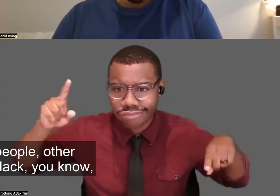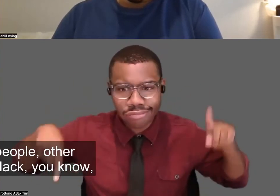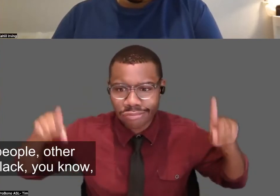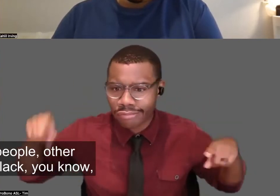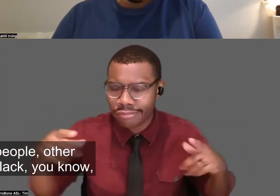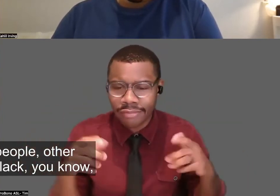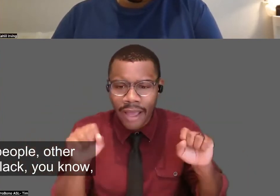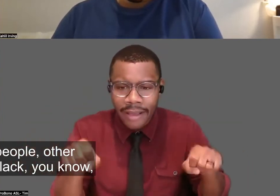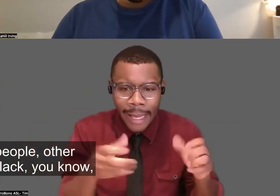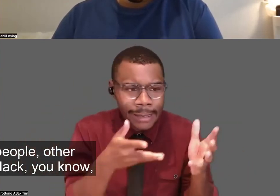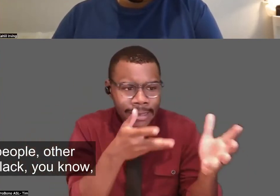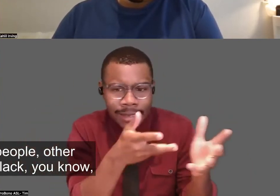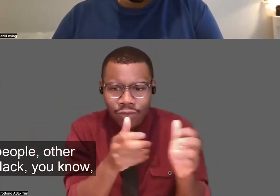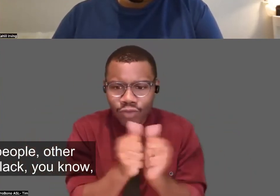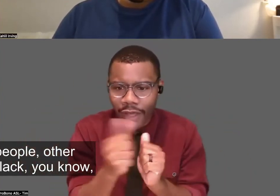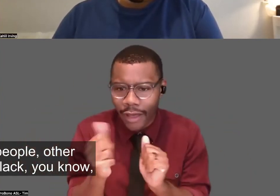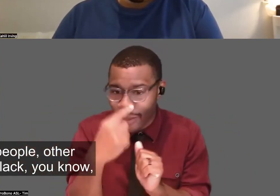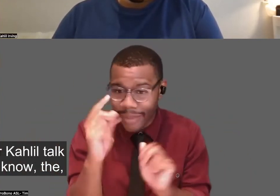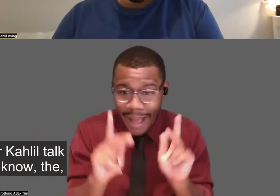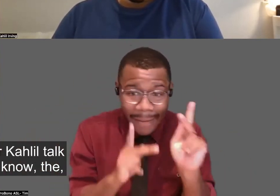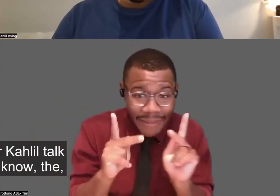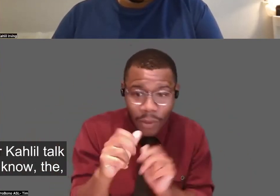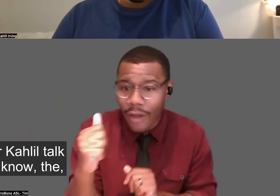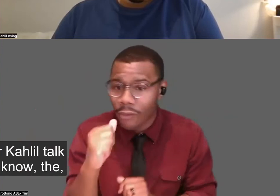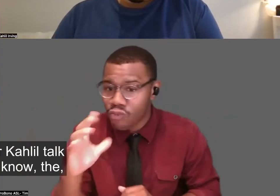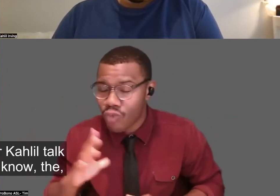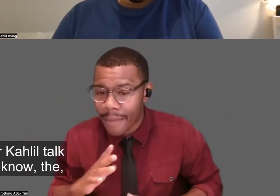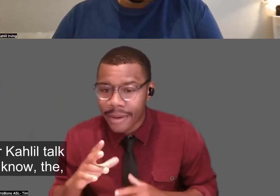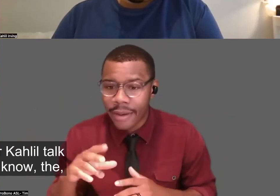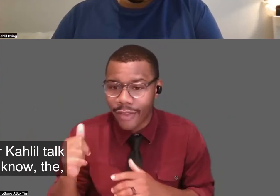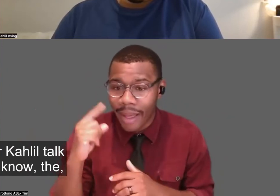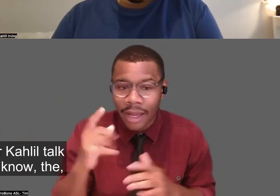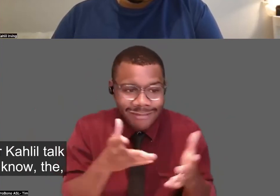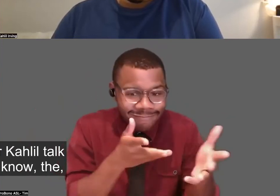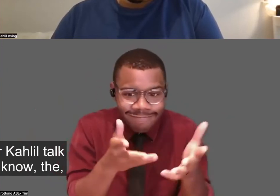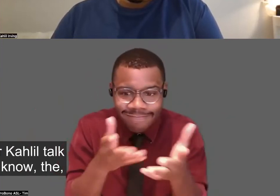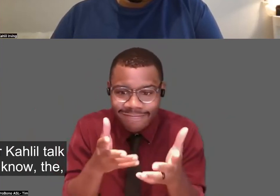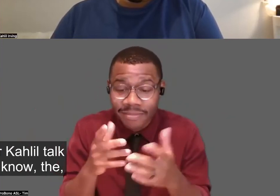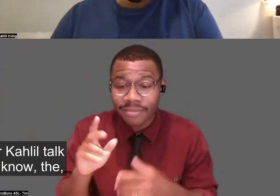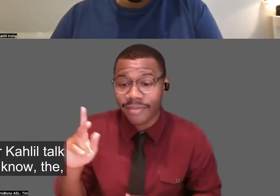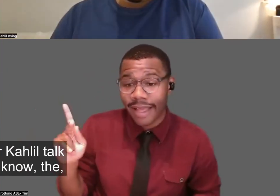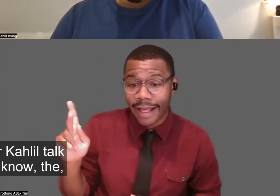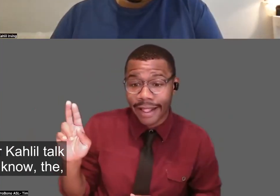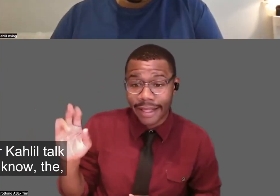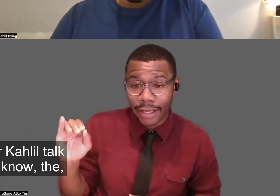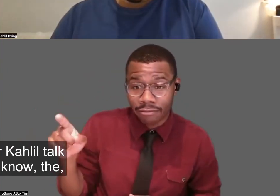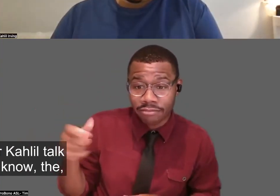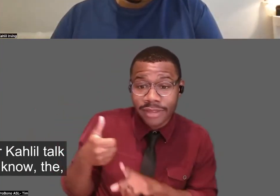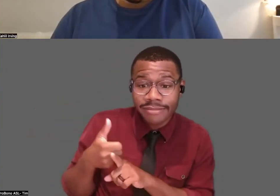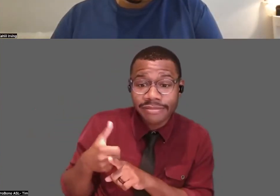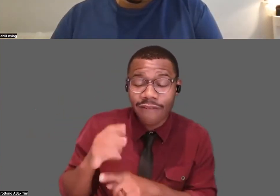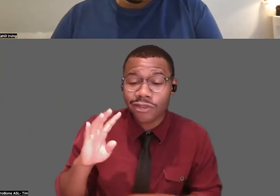other Black people, other women, other Black, and to hear Kahlil talk about,